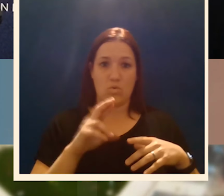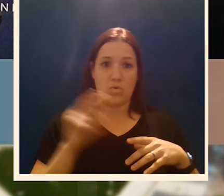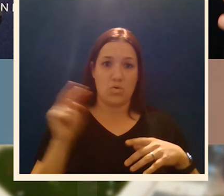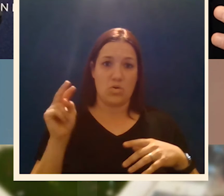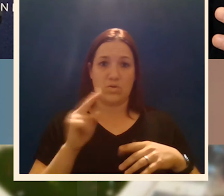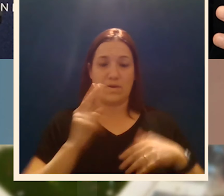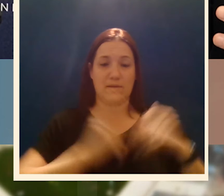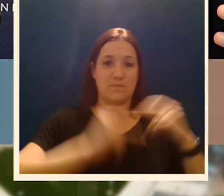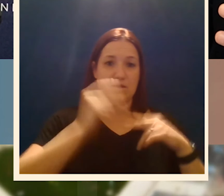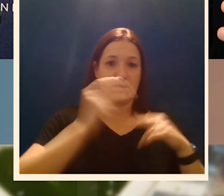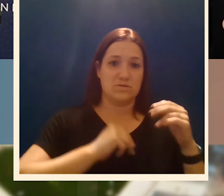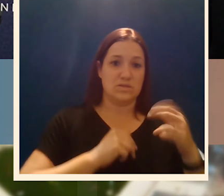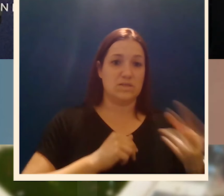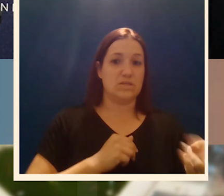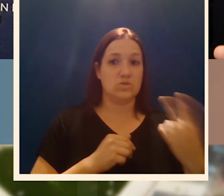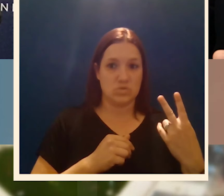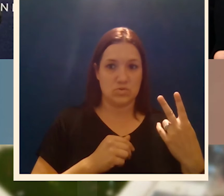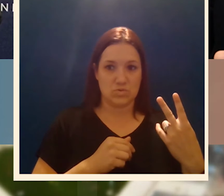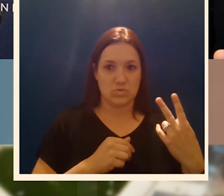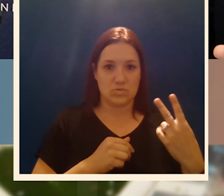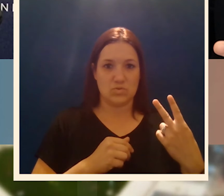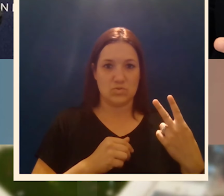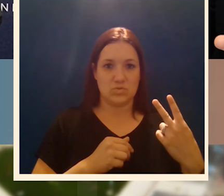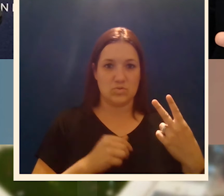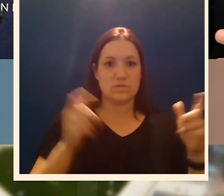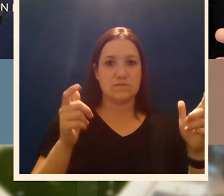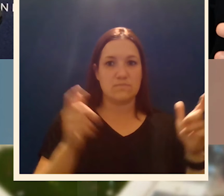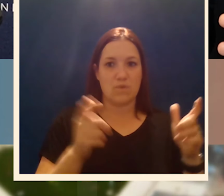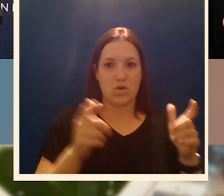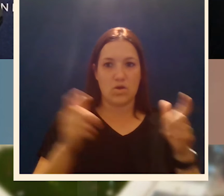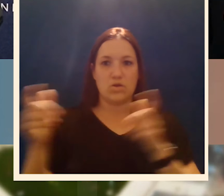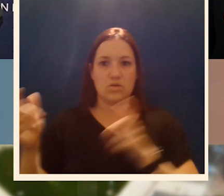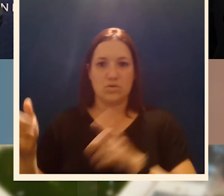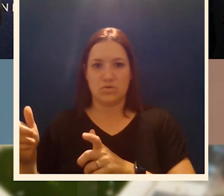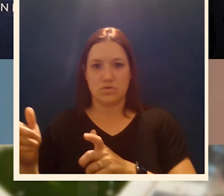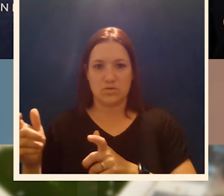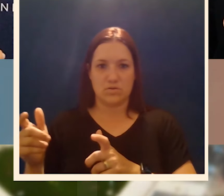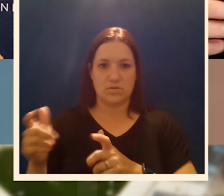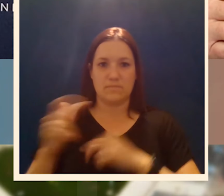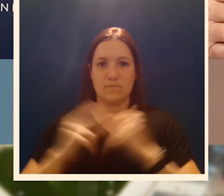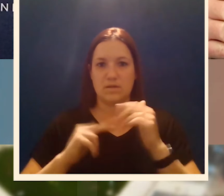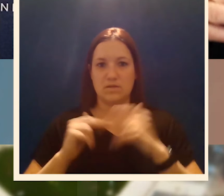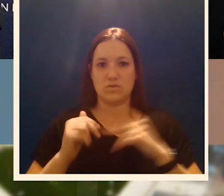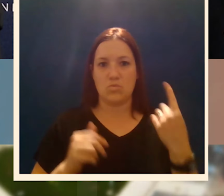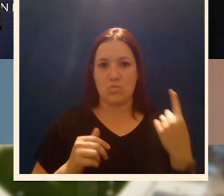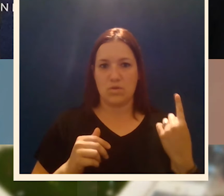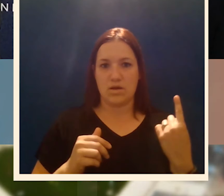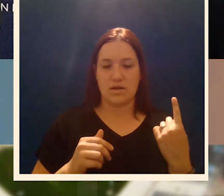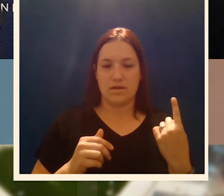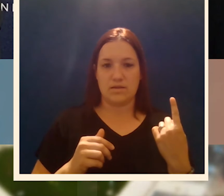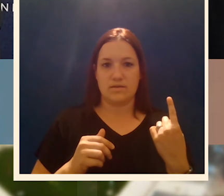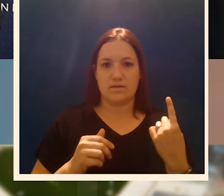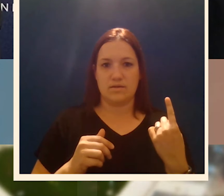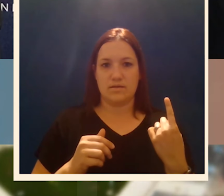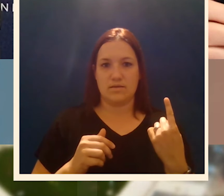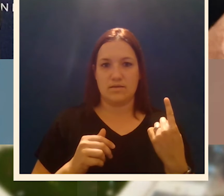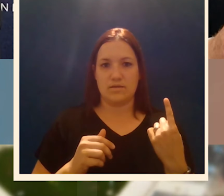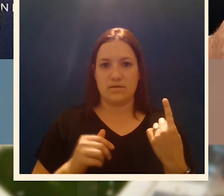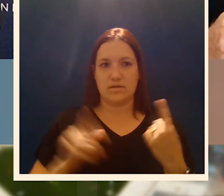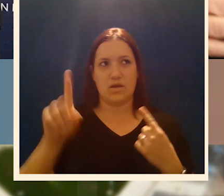structures. One initially with, I think, 120 beds, which would get us about half of the Mineral King Wing, and then years down the road,